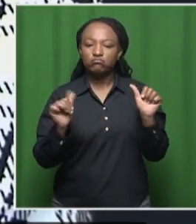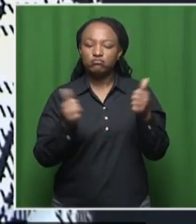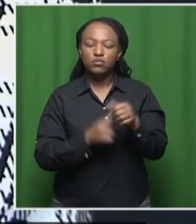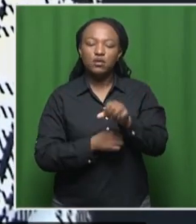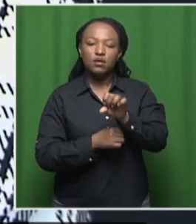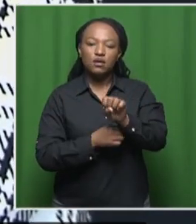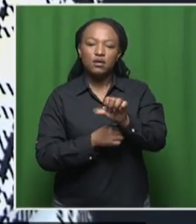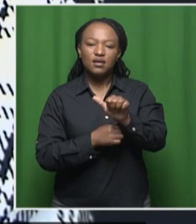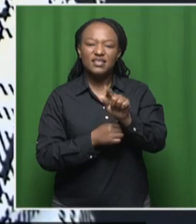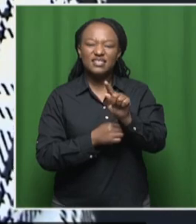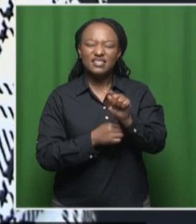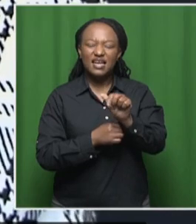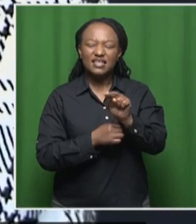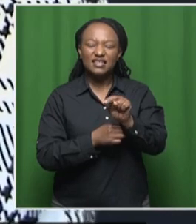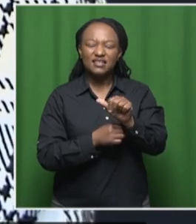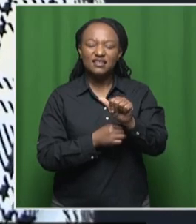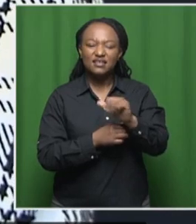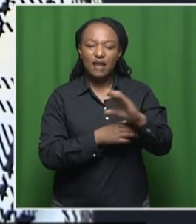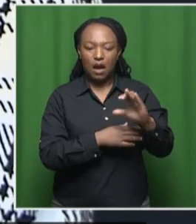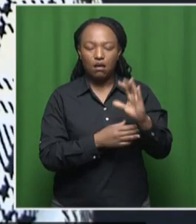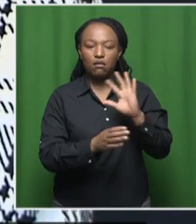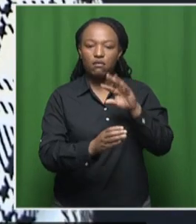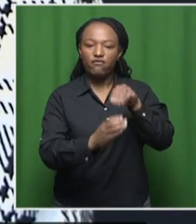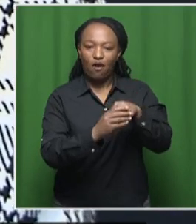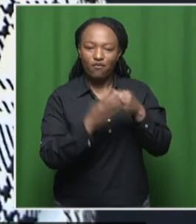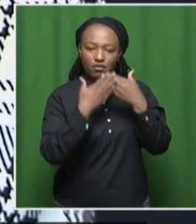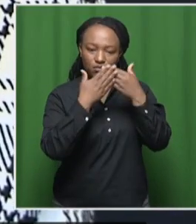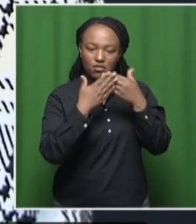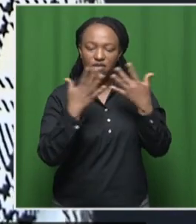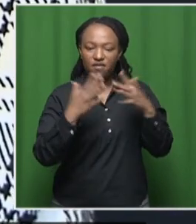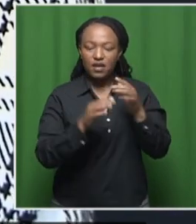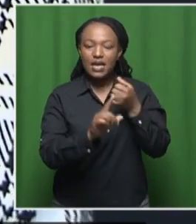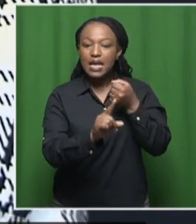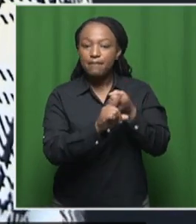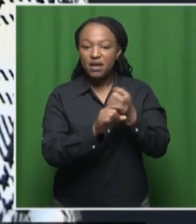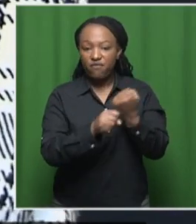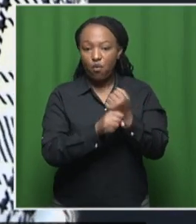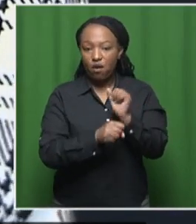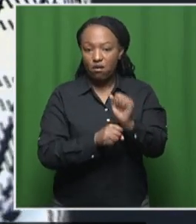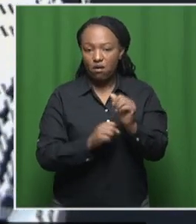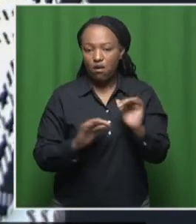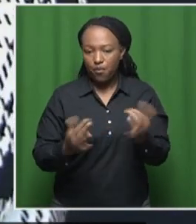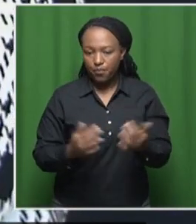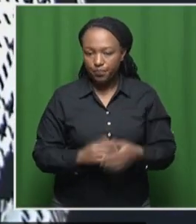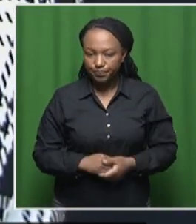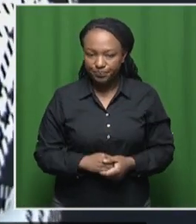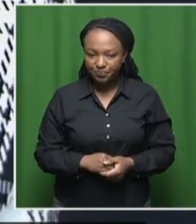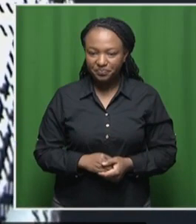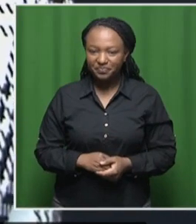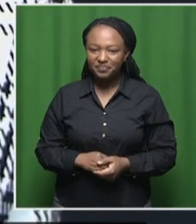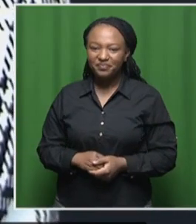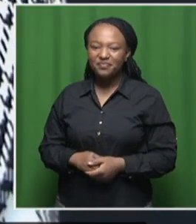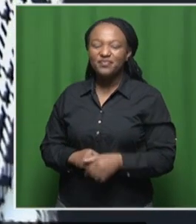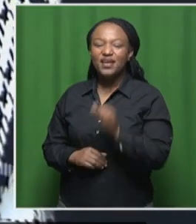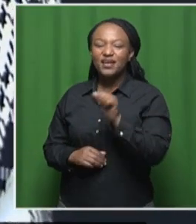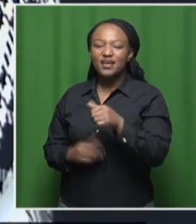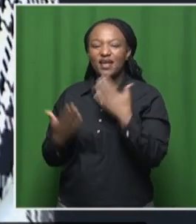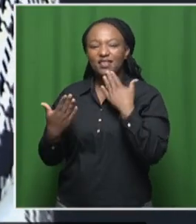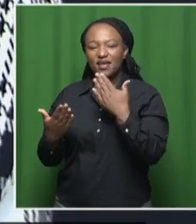tell us about that experience and what kind of impact it's had on your career. Thank you very much. Good